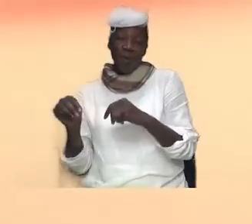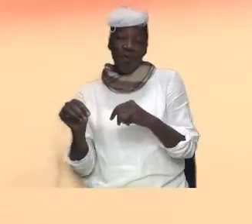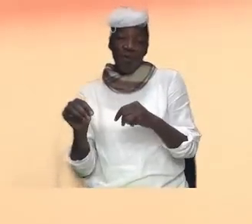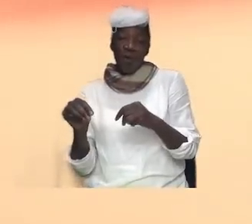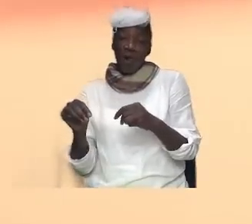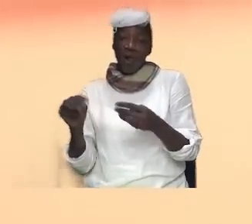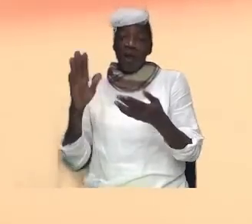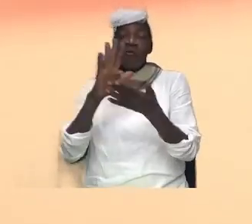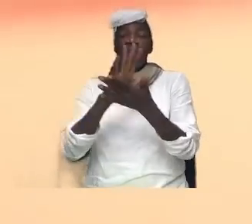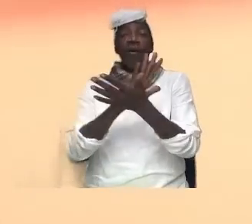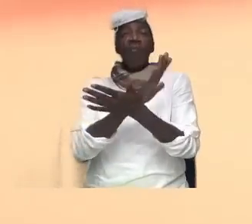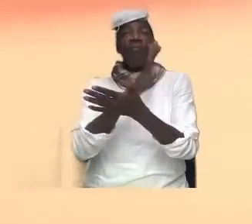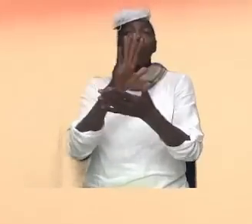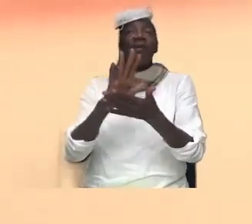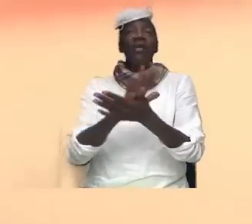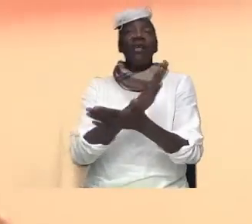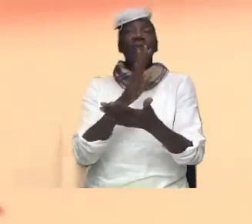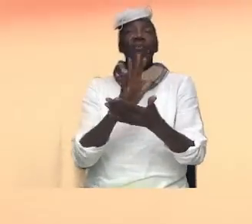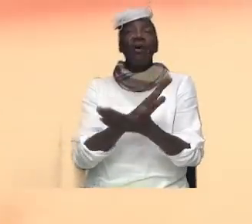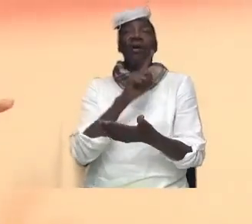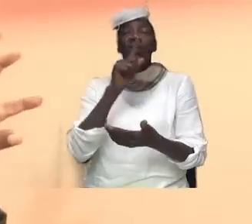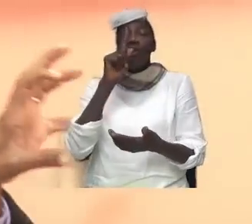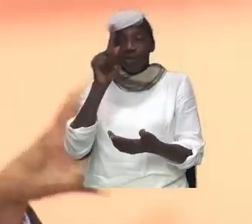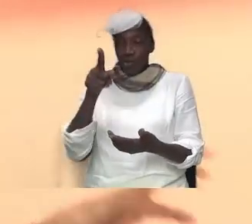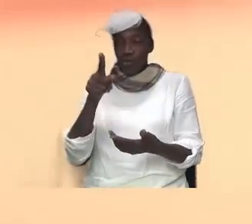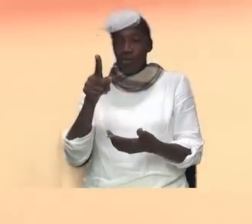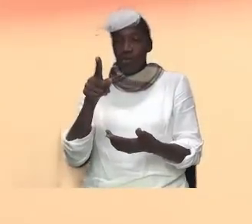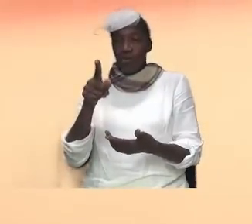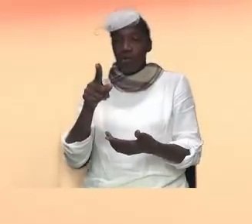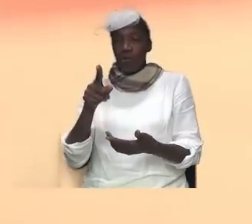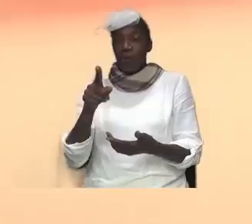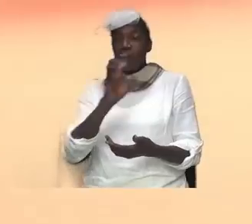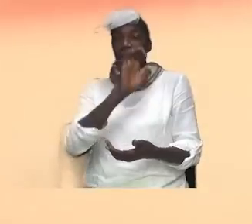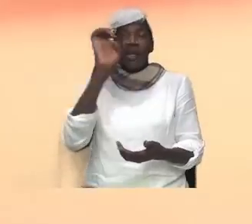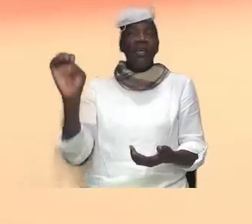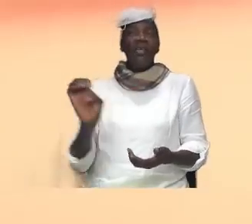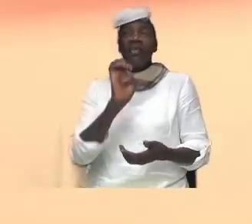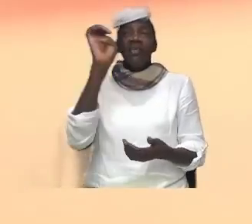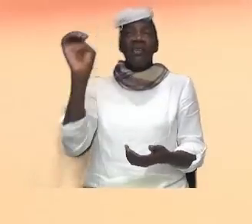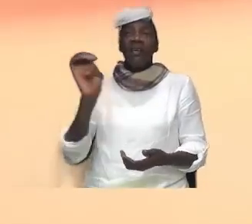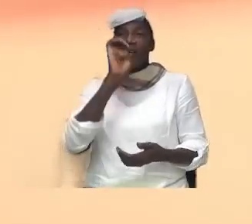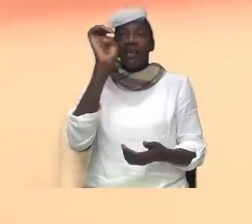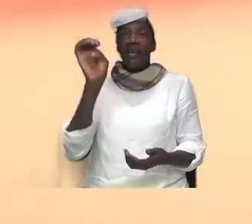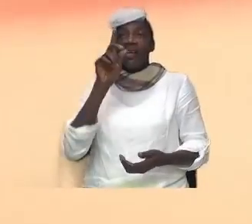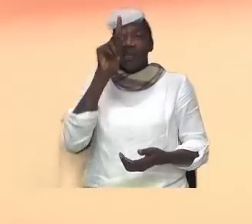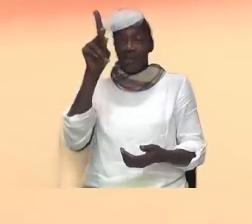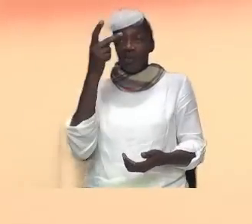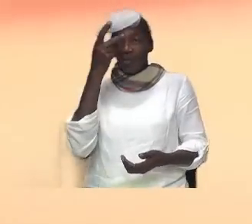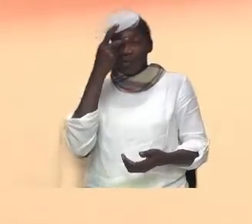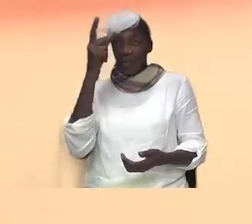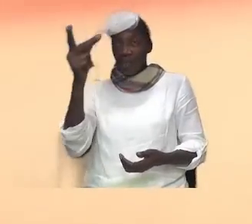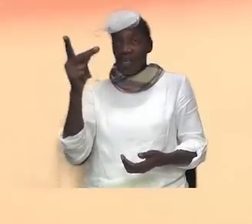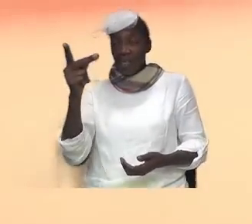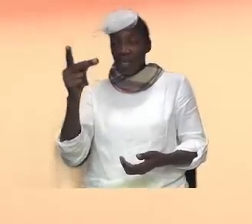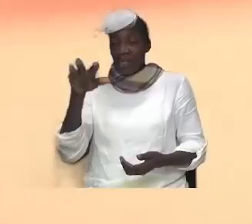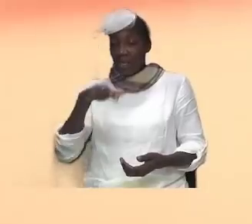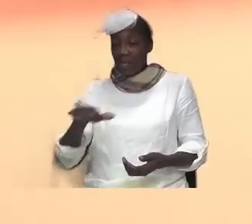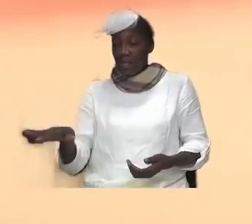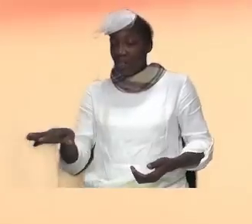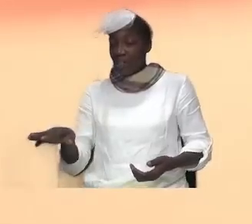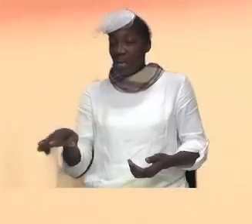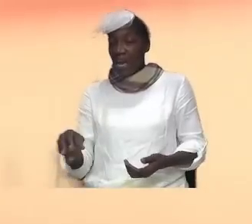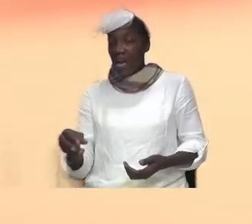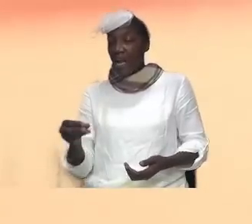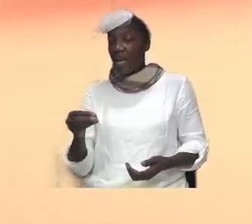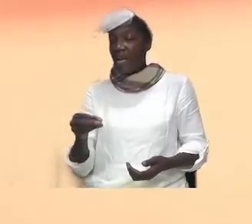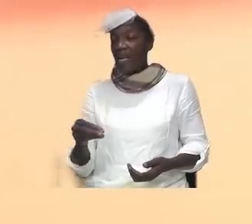form into a form that can become eternal. And whenever you see that child eat, or that old person eat,